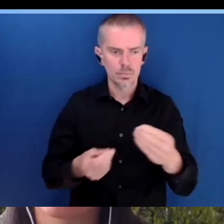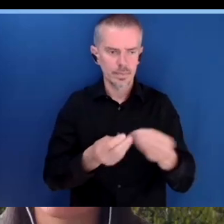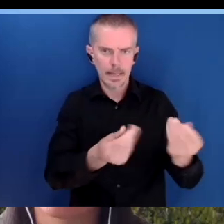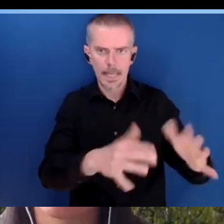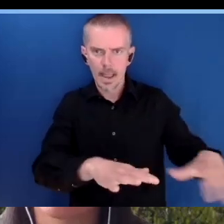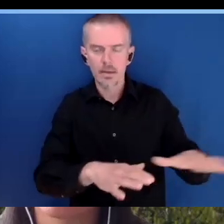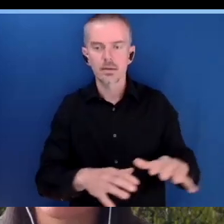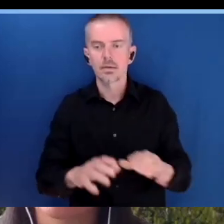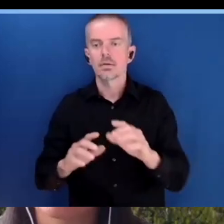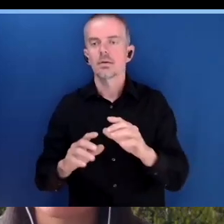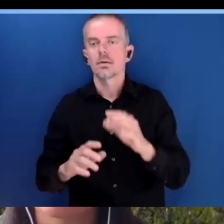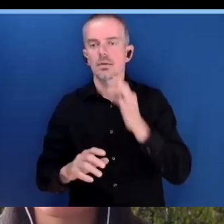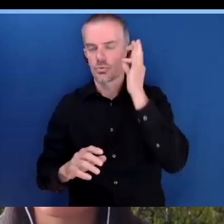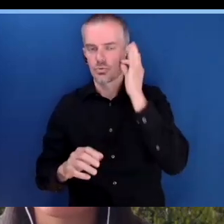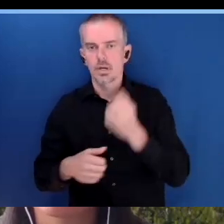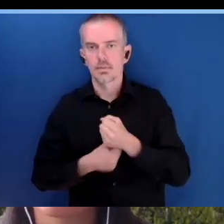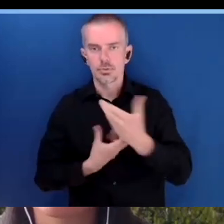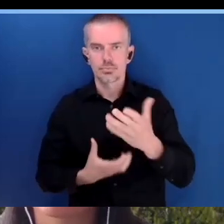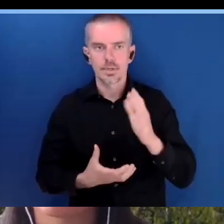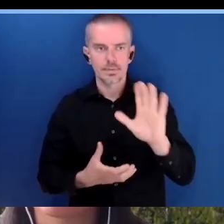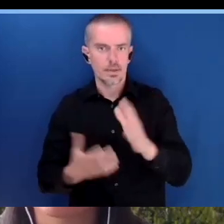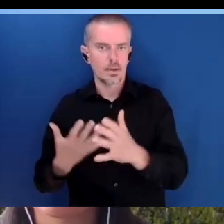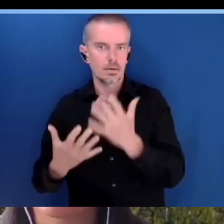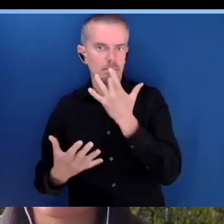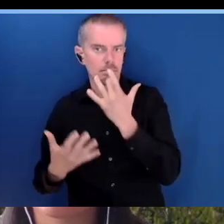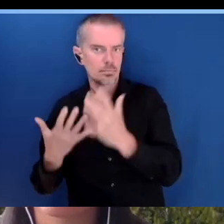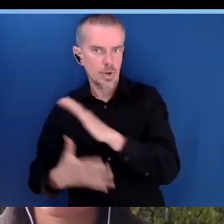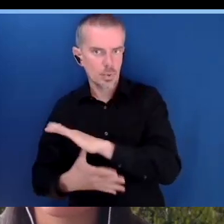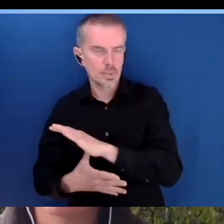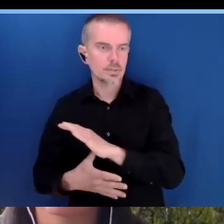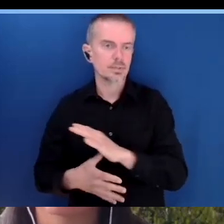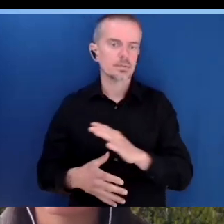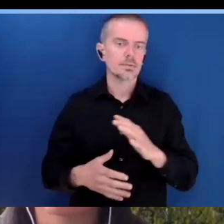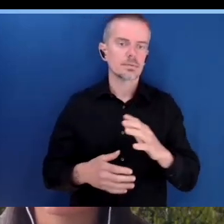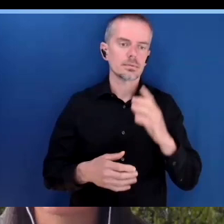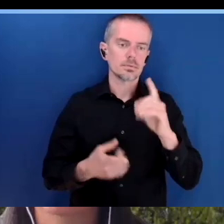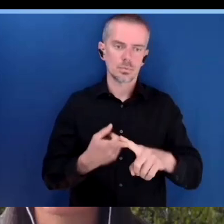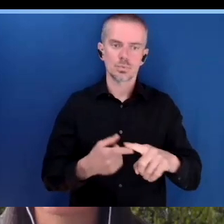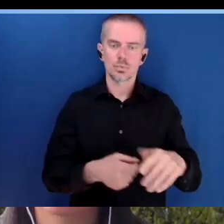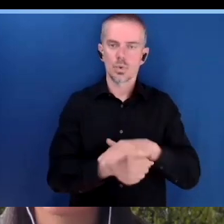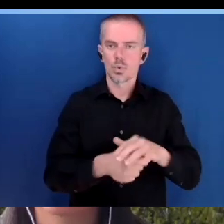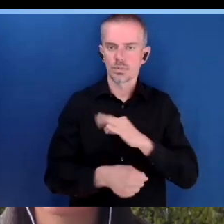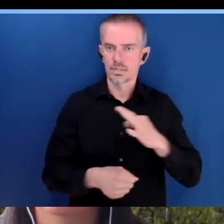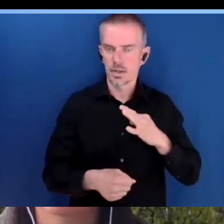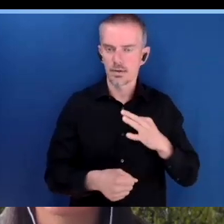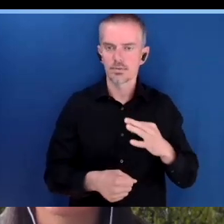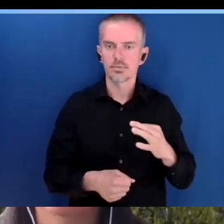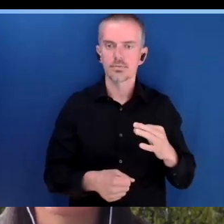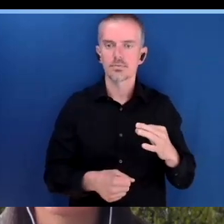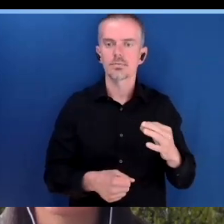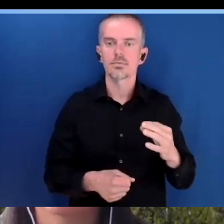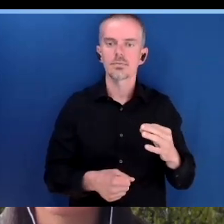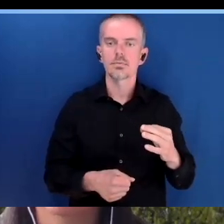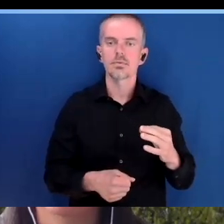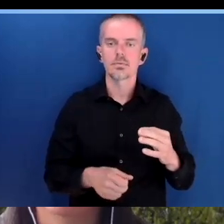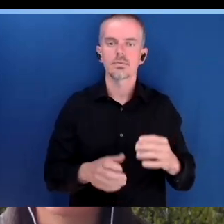express their priorities to the line officers and the local staff units to work with them from